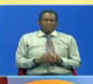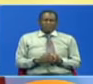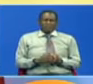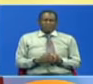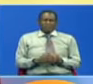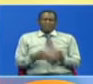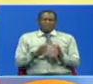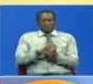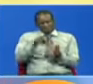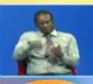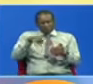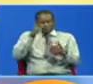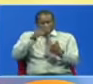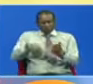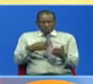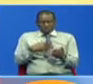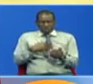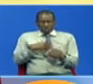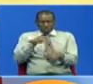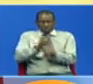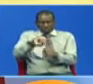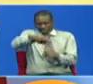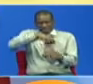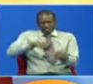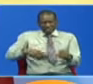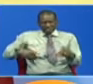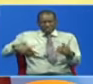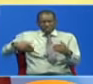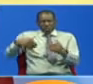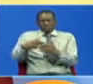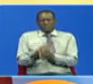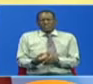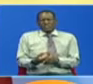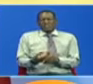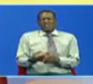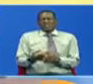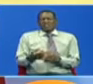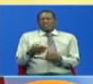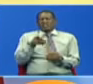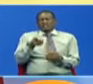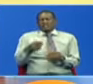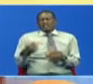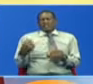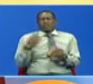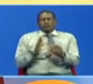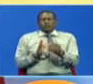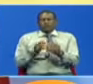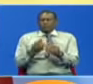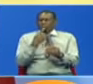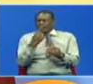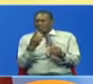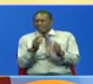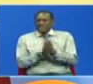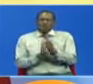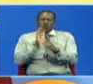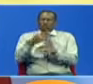And this is what has taken us to the three-digit figures of 100 and just above